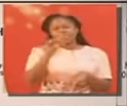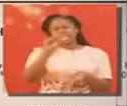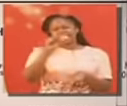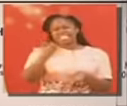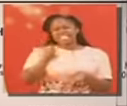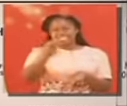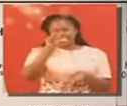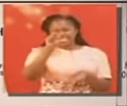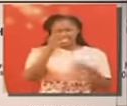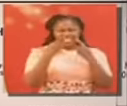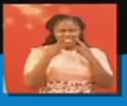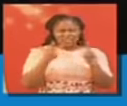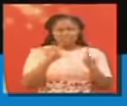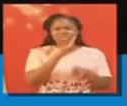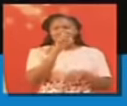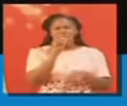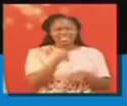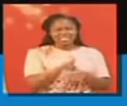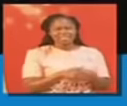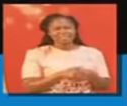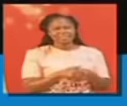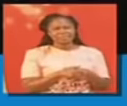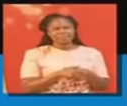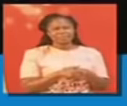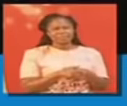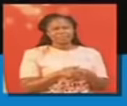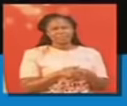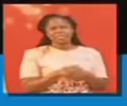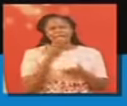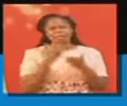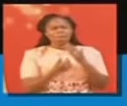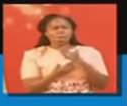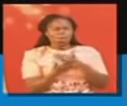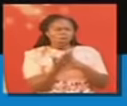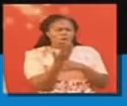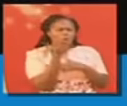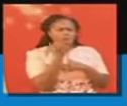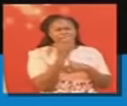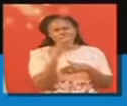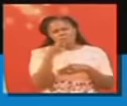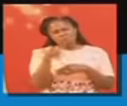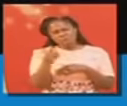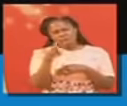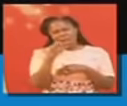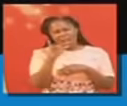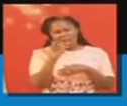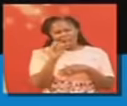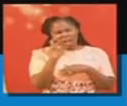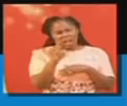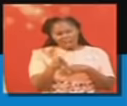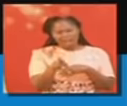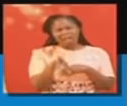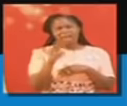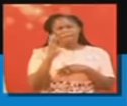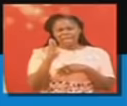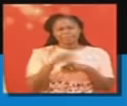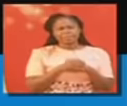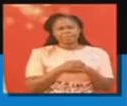please. Hi, good morning, Priya Bihari, azpnews.com. Minister, I'm not sure if